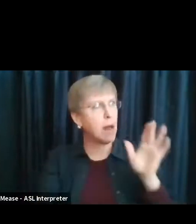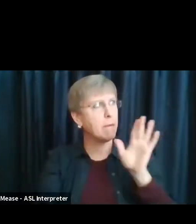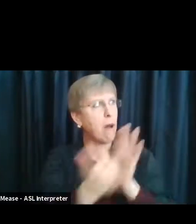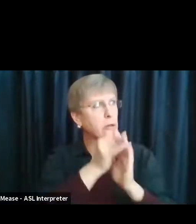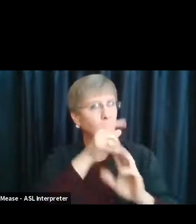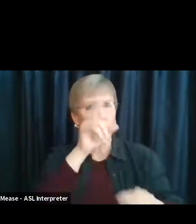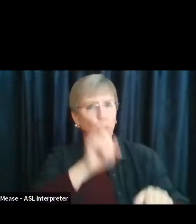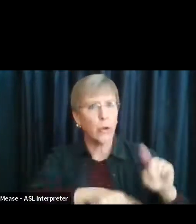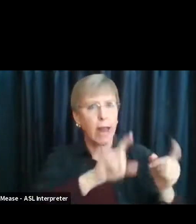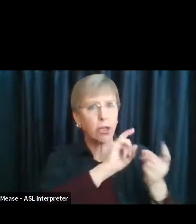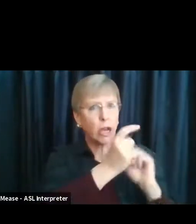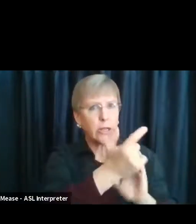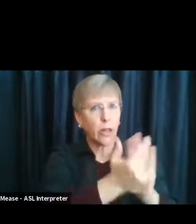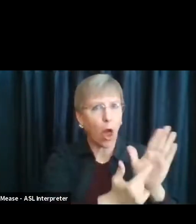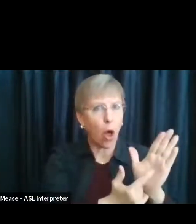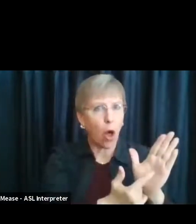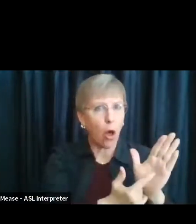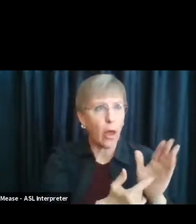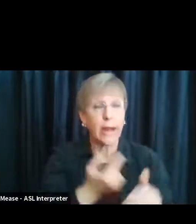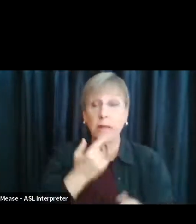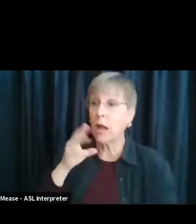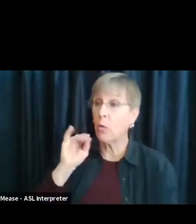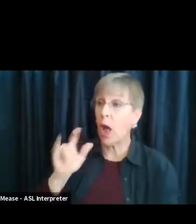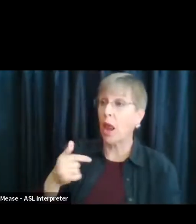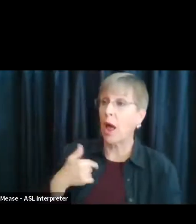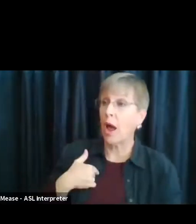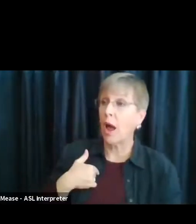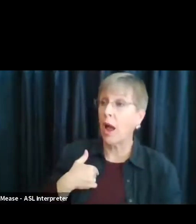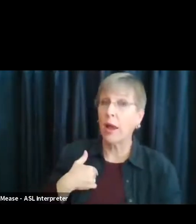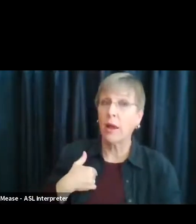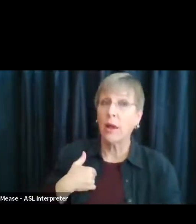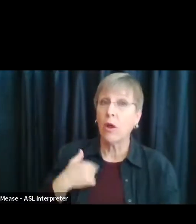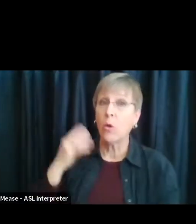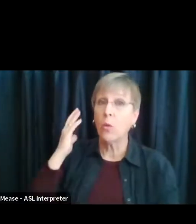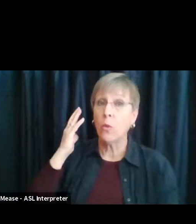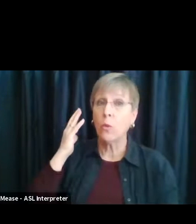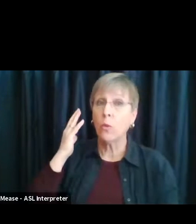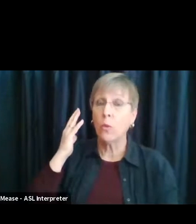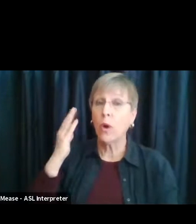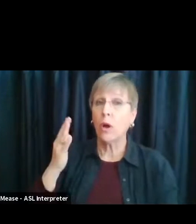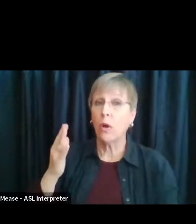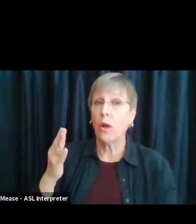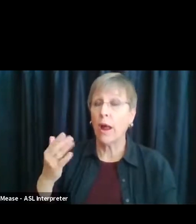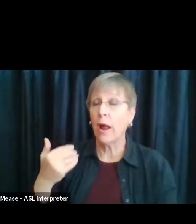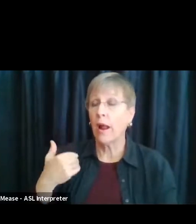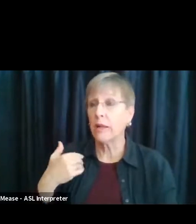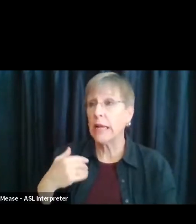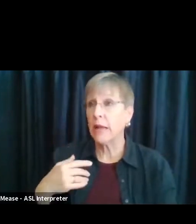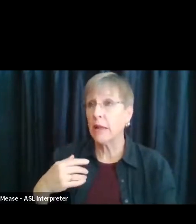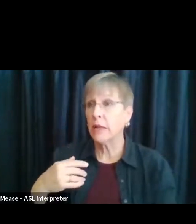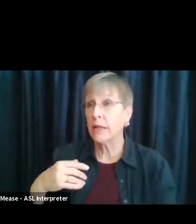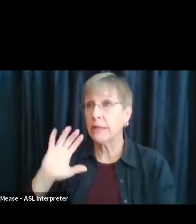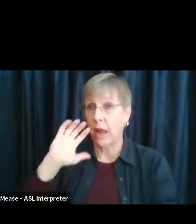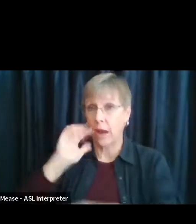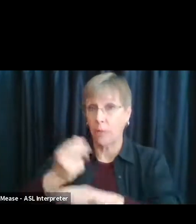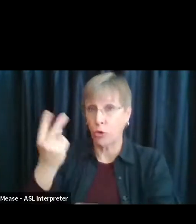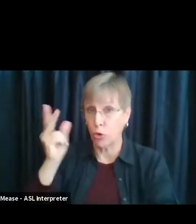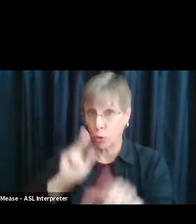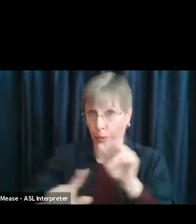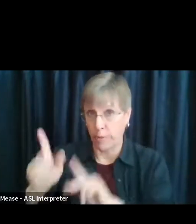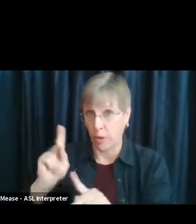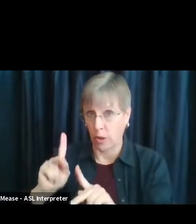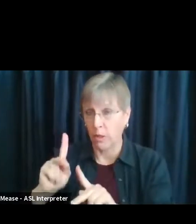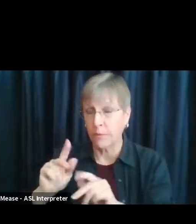You can't change the law. And he said, well, I'm going to mission two persons, Bénédicte Savoy and Felwine Sarr,